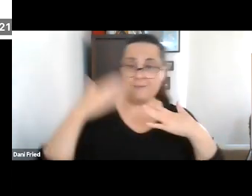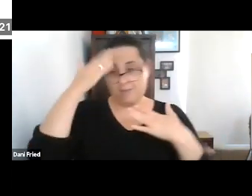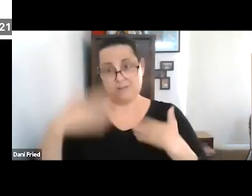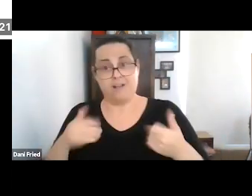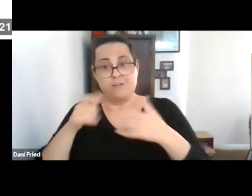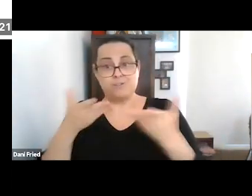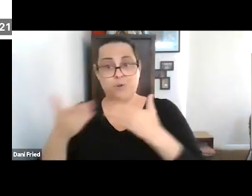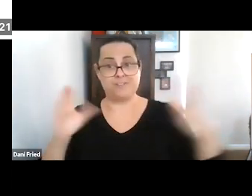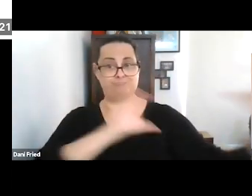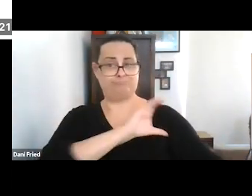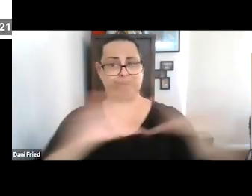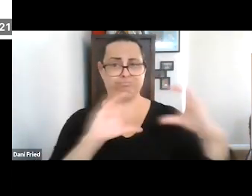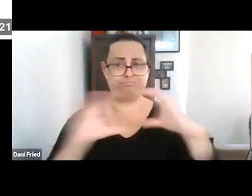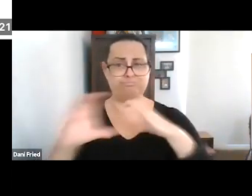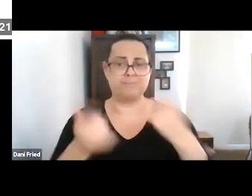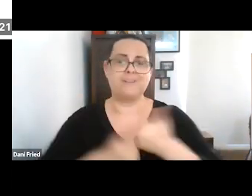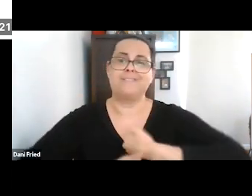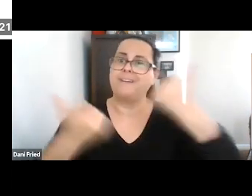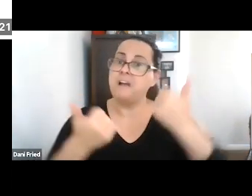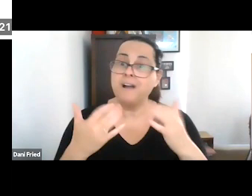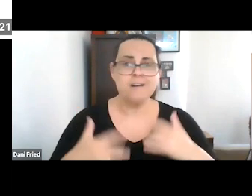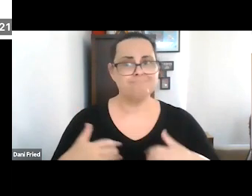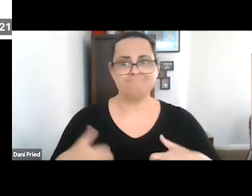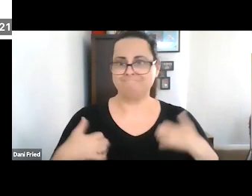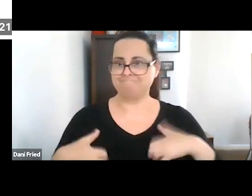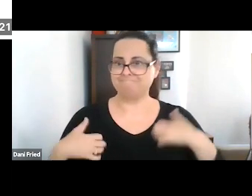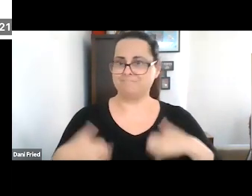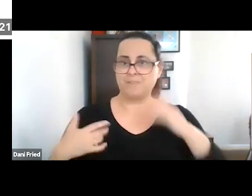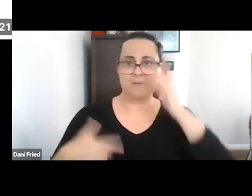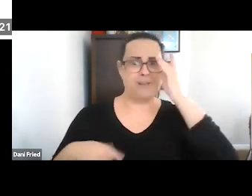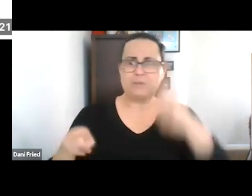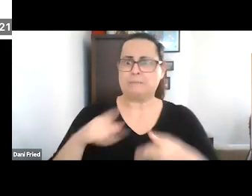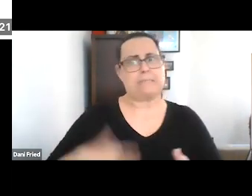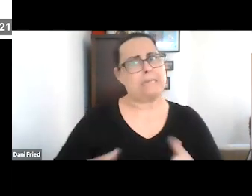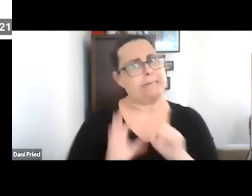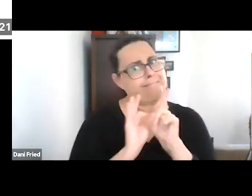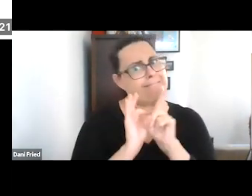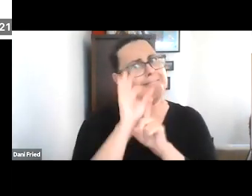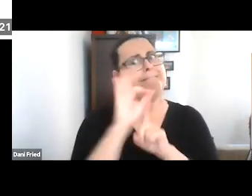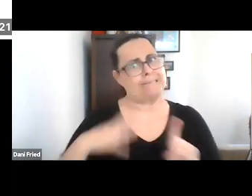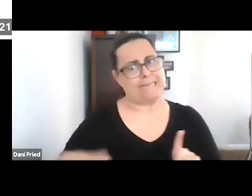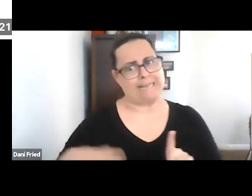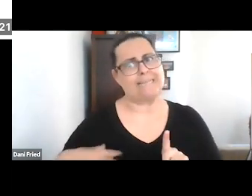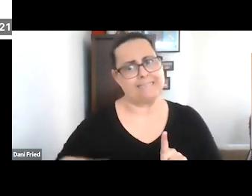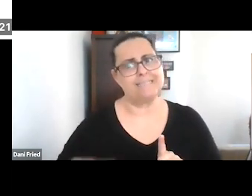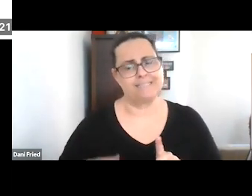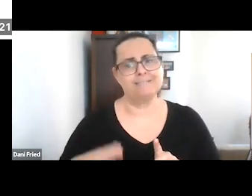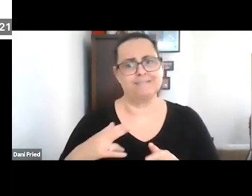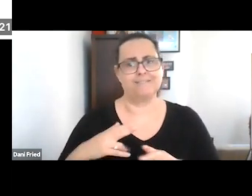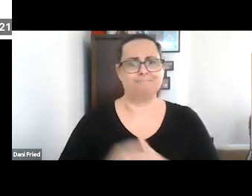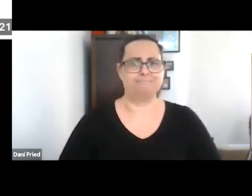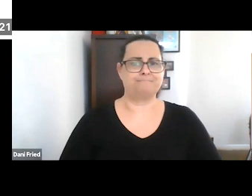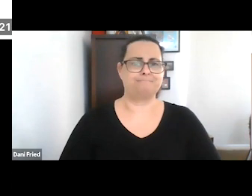So it's really exciting that something's happening, because the field is desperate for things to improve with the mental health